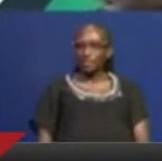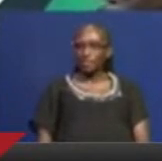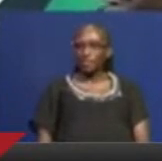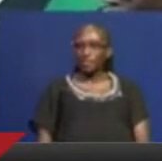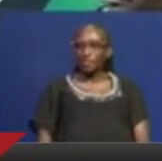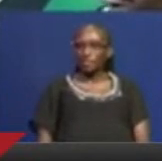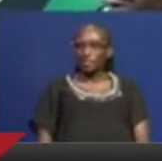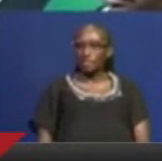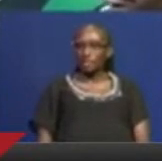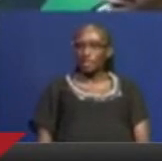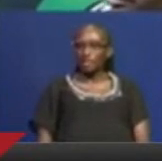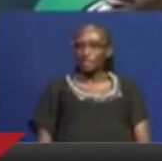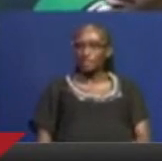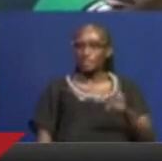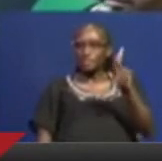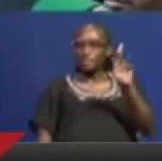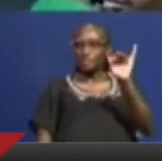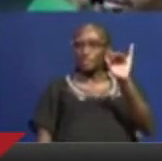Kipchumba Toroitich.